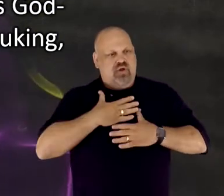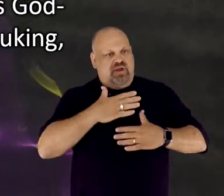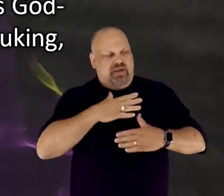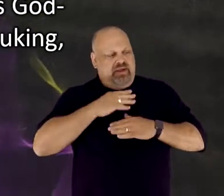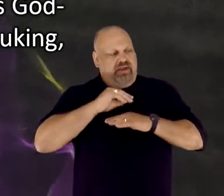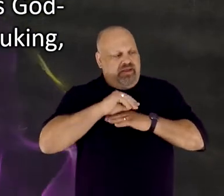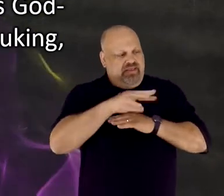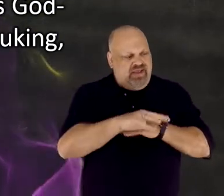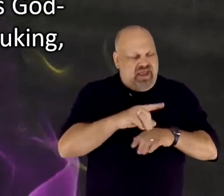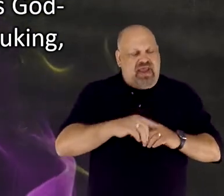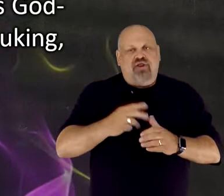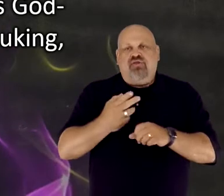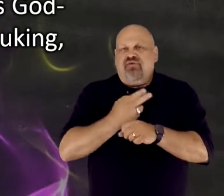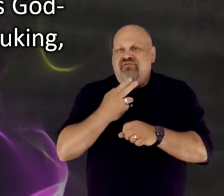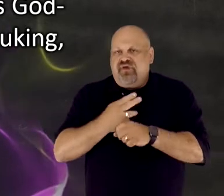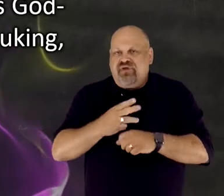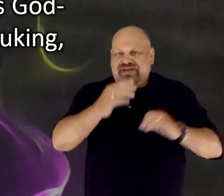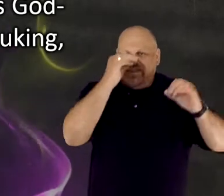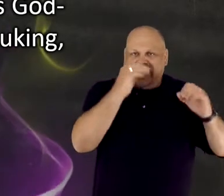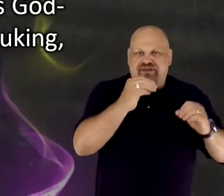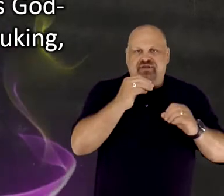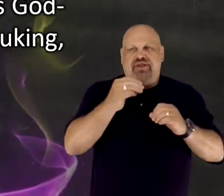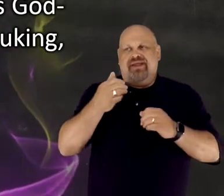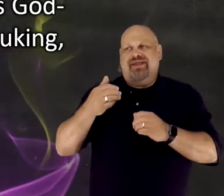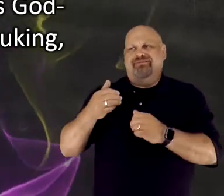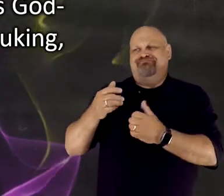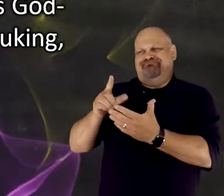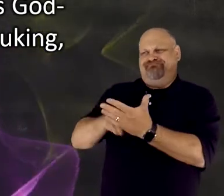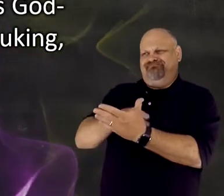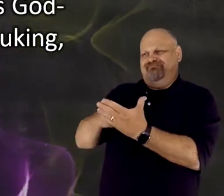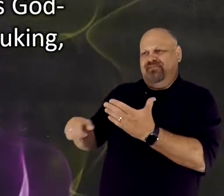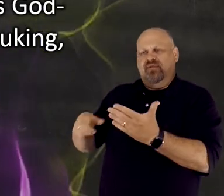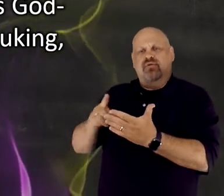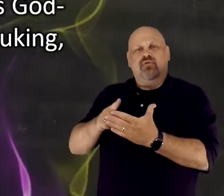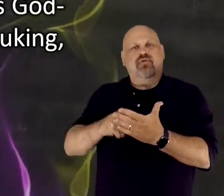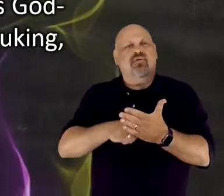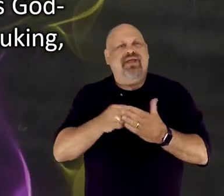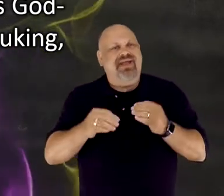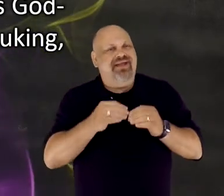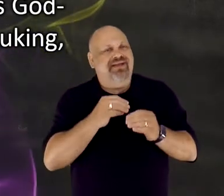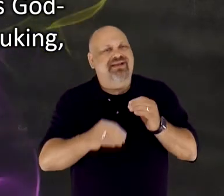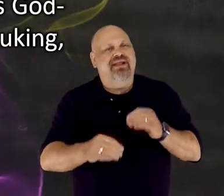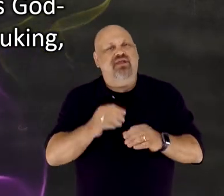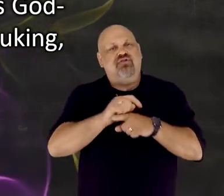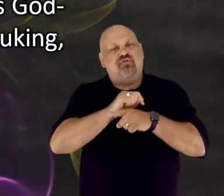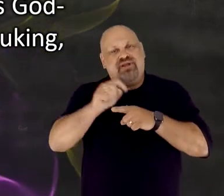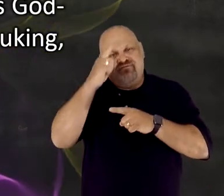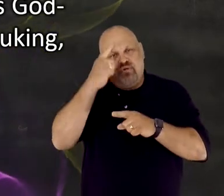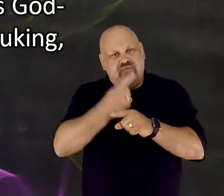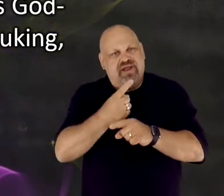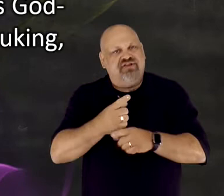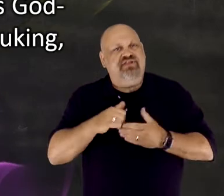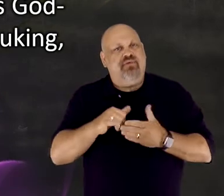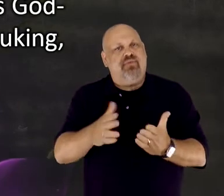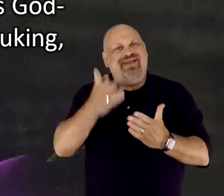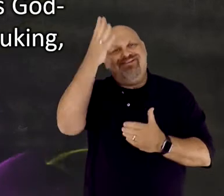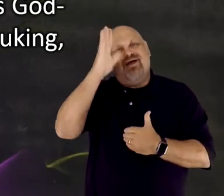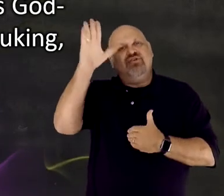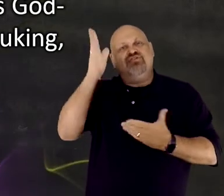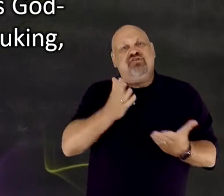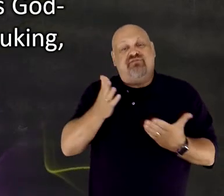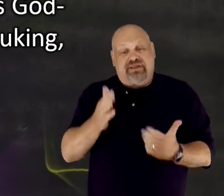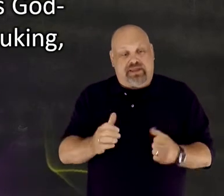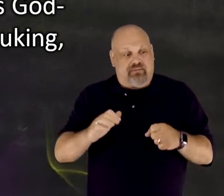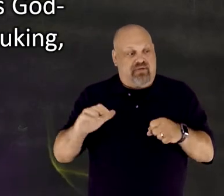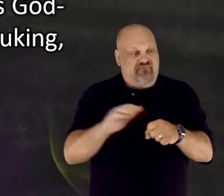and is useful for teaching, rebuking, correcting, and training in righteousness, so that the servant of God may be thoroughly